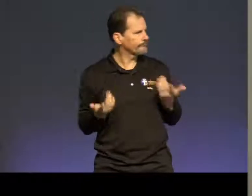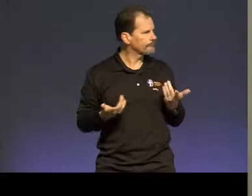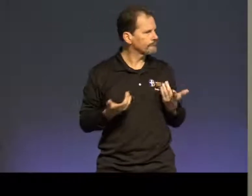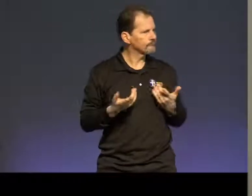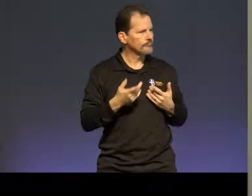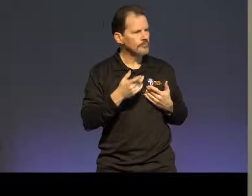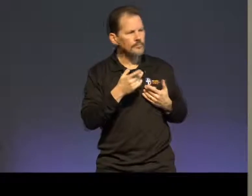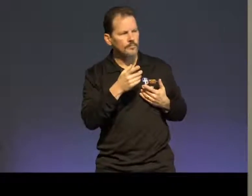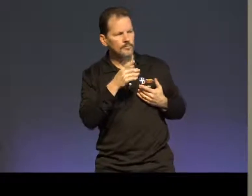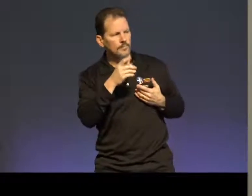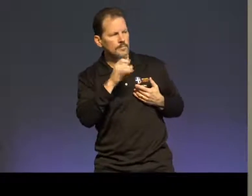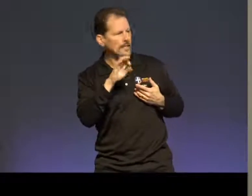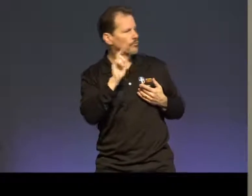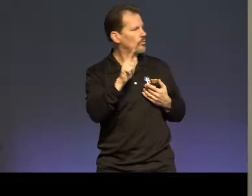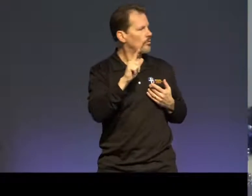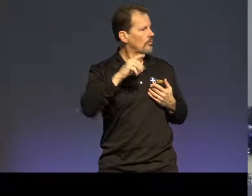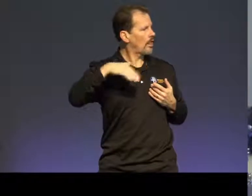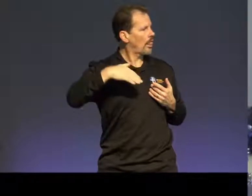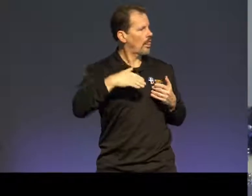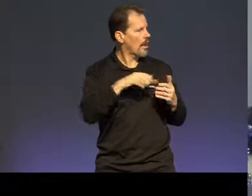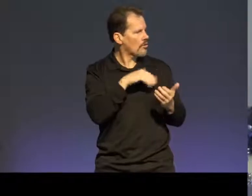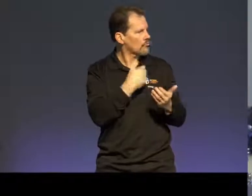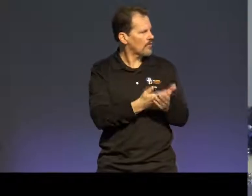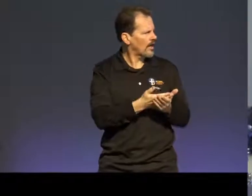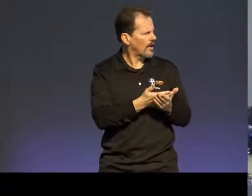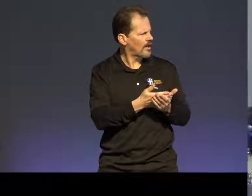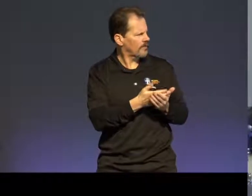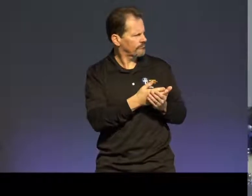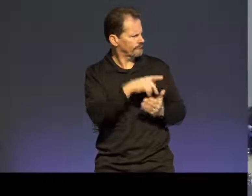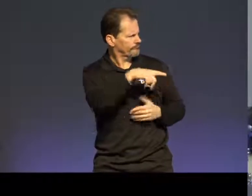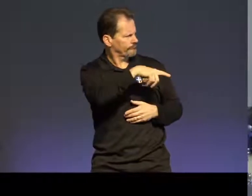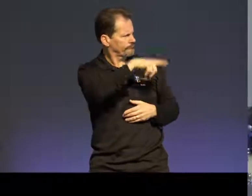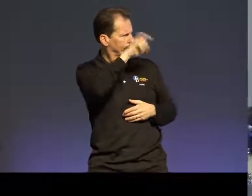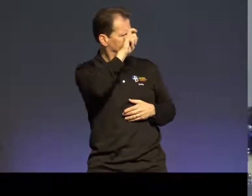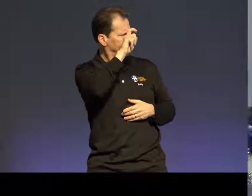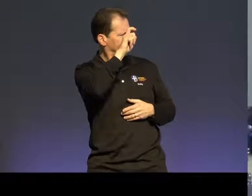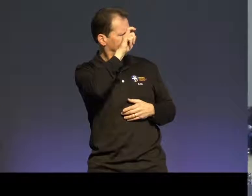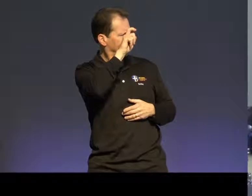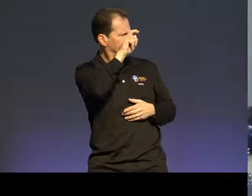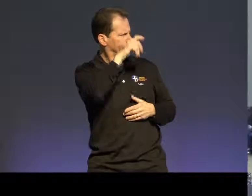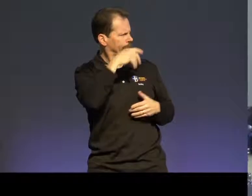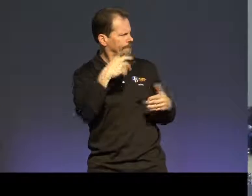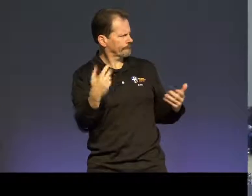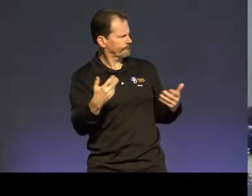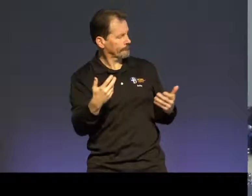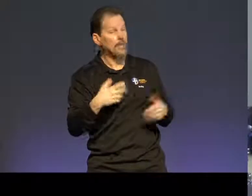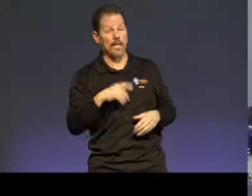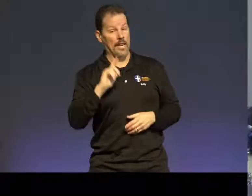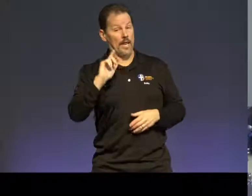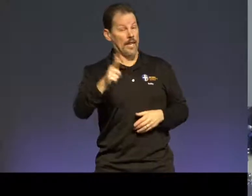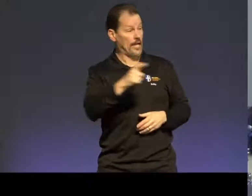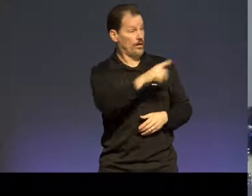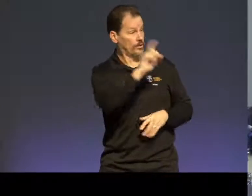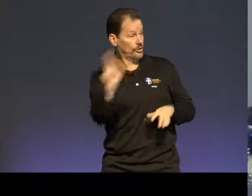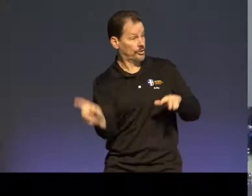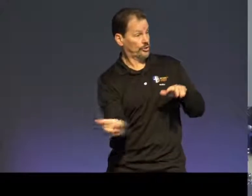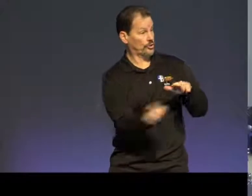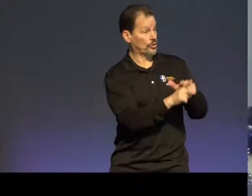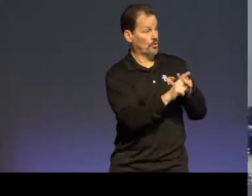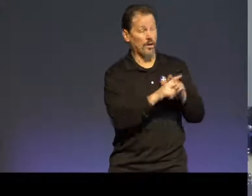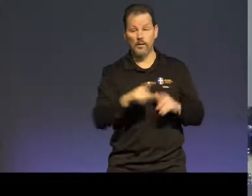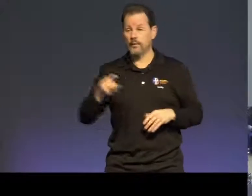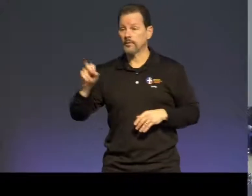day he was supposed to, according to Saul, he gives an answer to Samuel here, and he does it in verse 7 when Samuel asks him, "What have